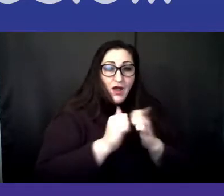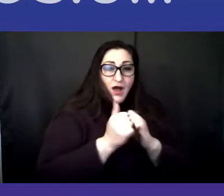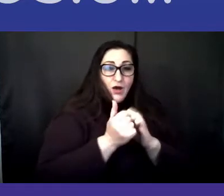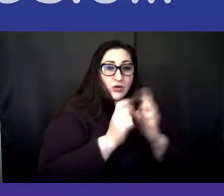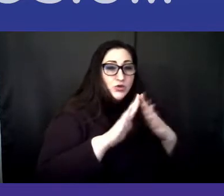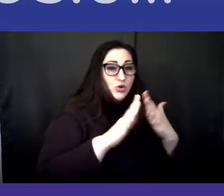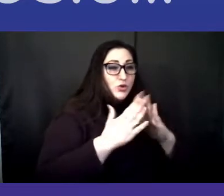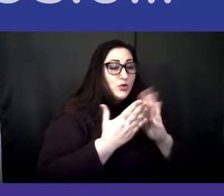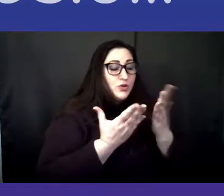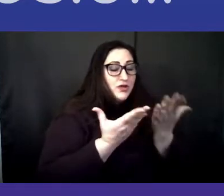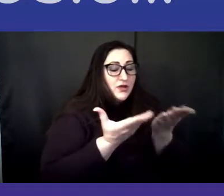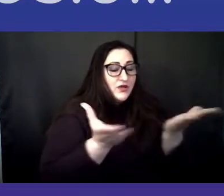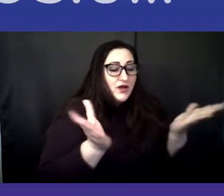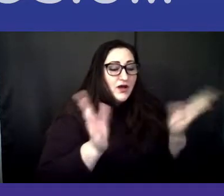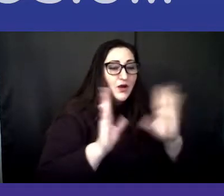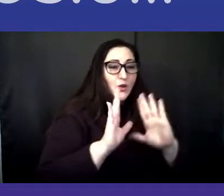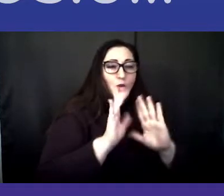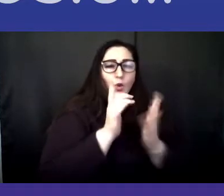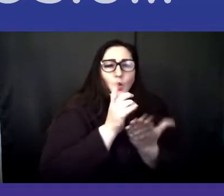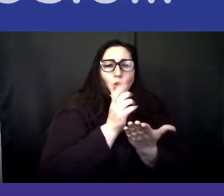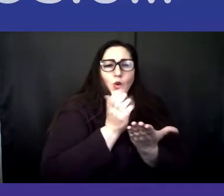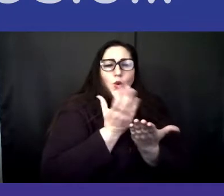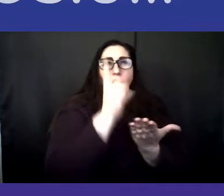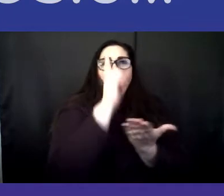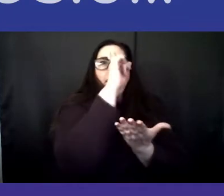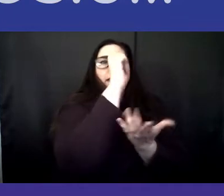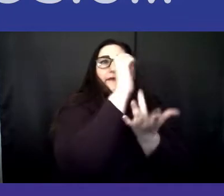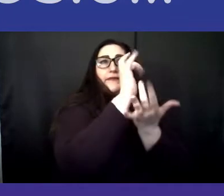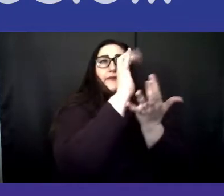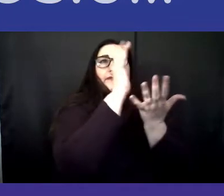Who are your communities there?